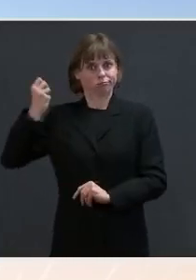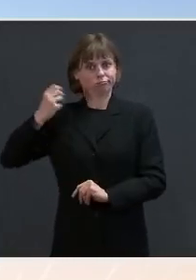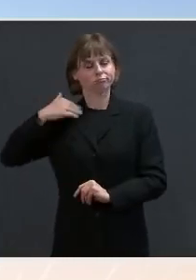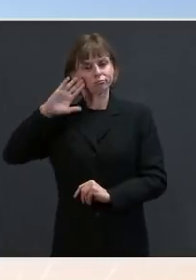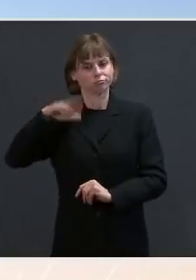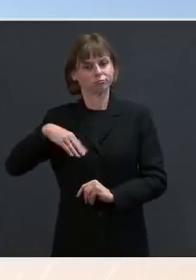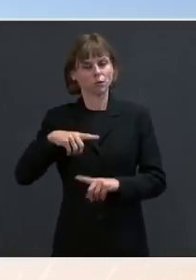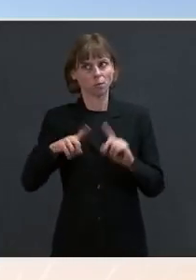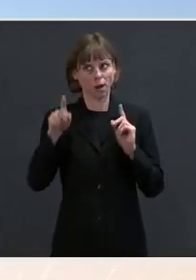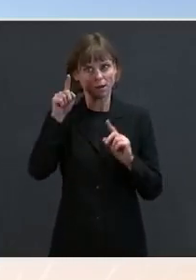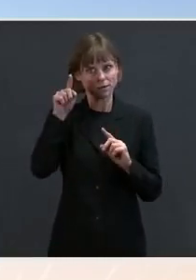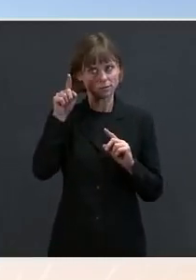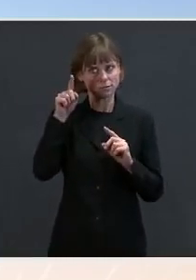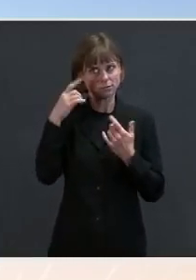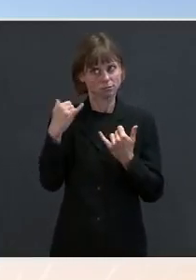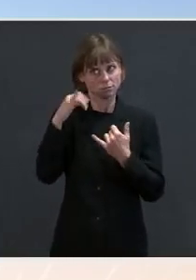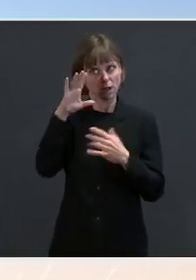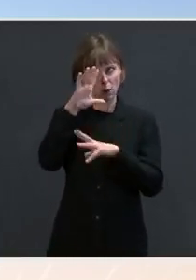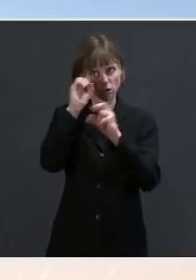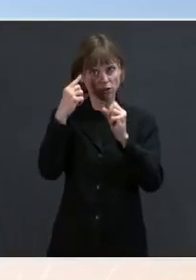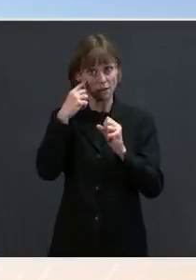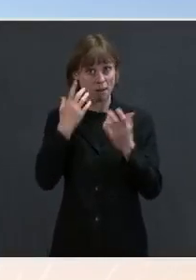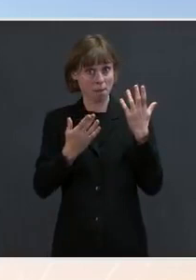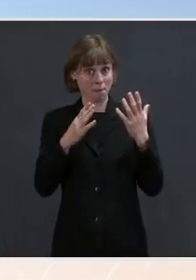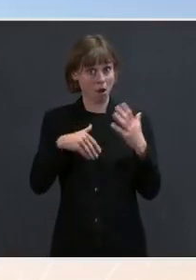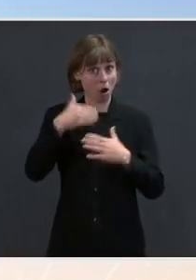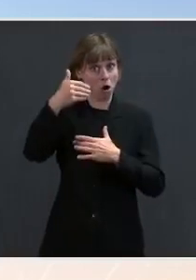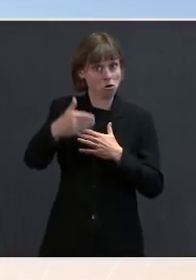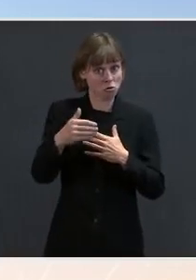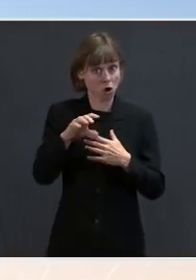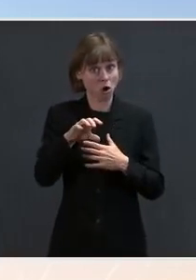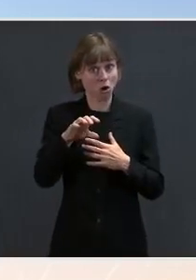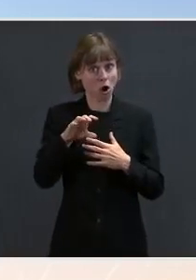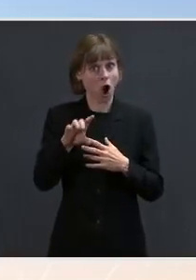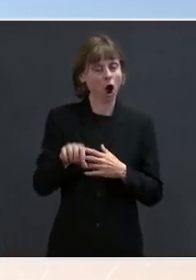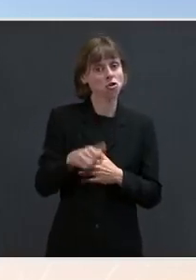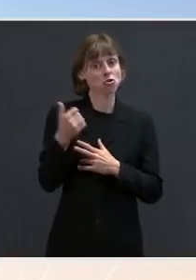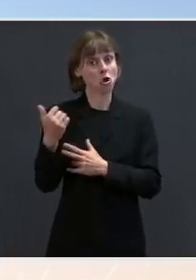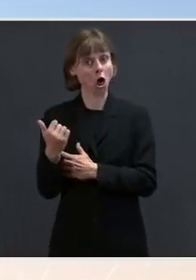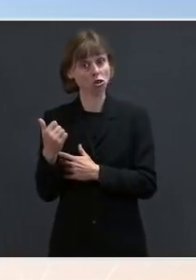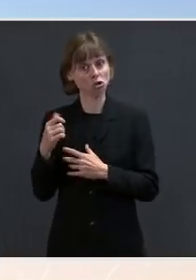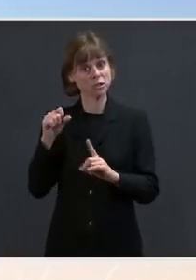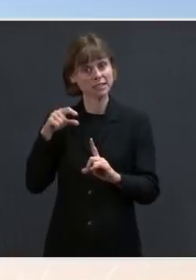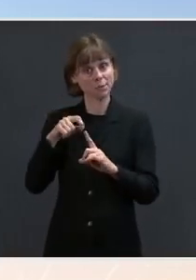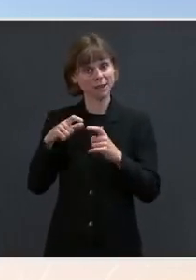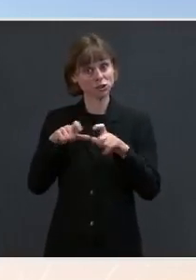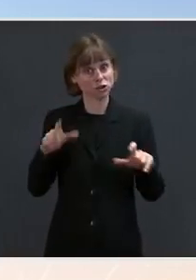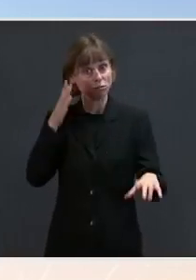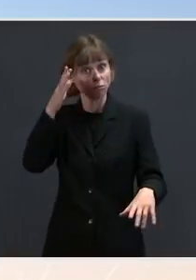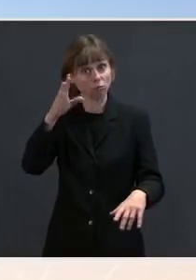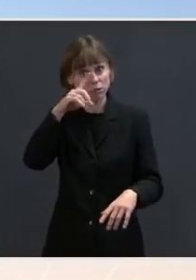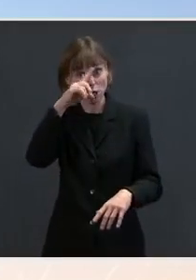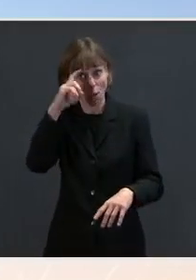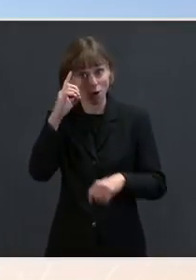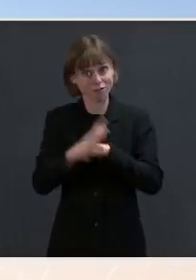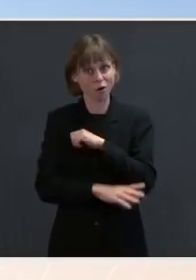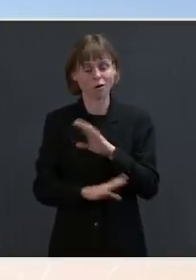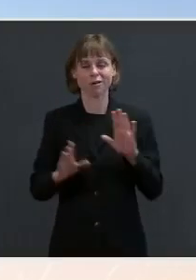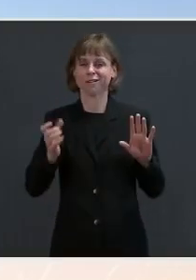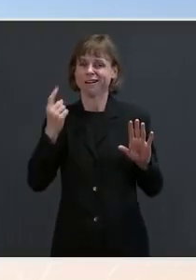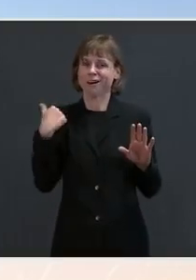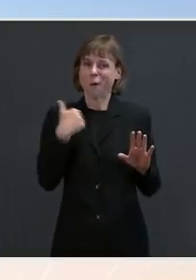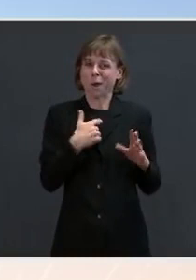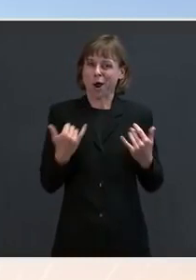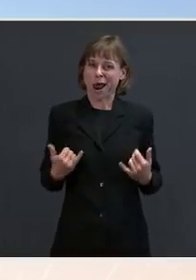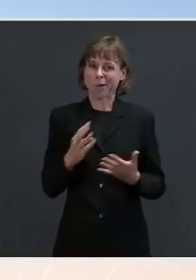thinking maybe that another stimulus check will be needed at some point in the summer or fall for people? Well, we're only 6 weeks in, so